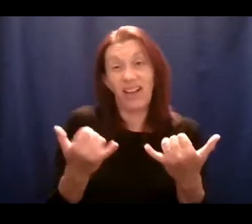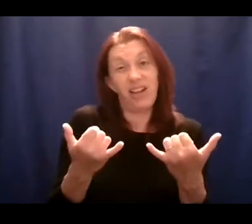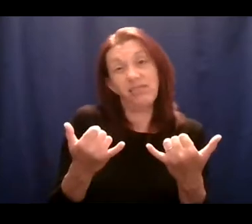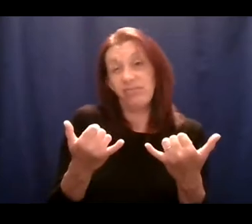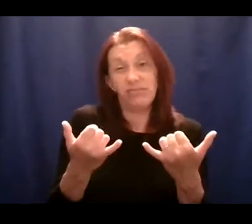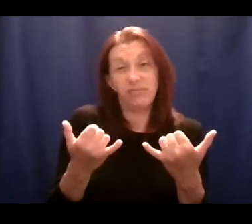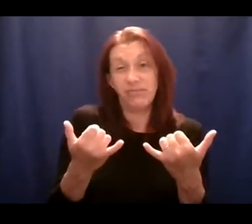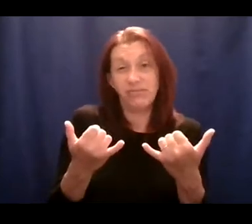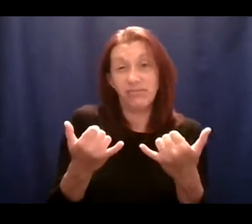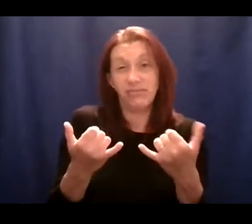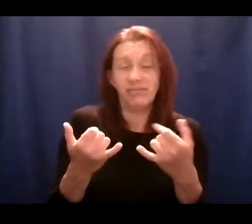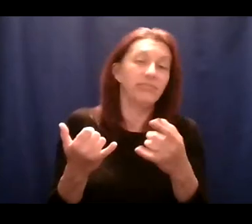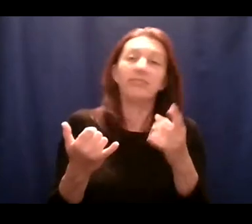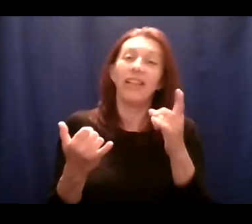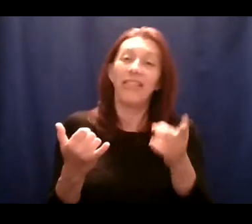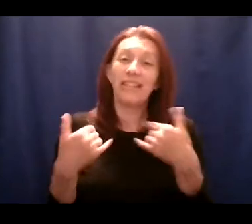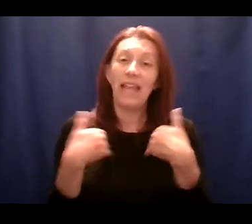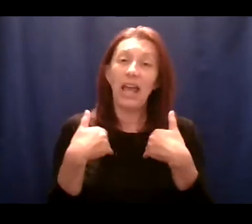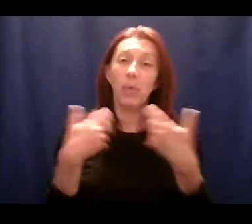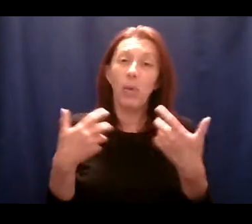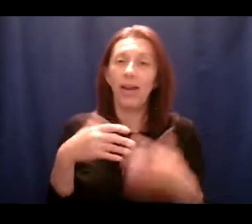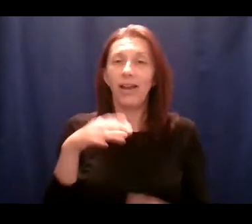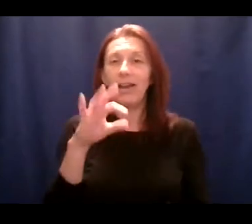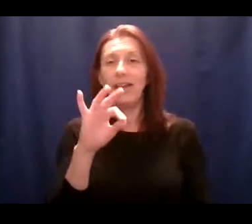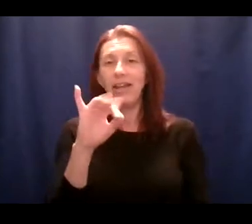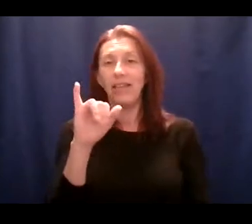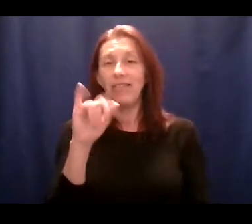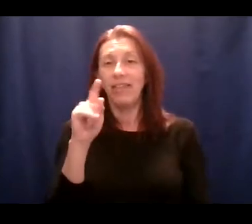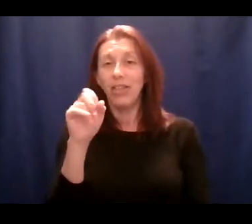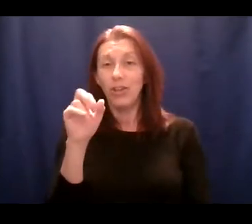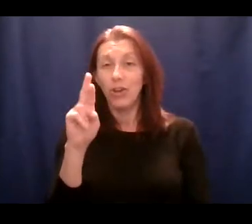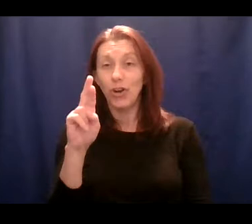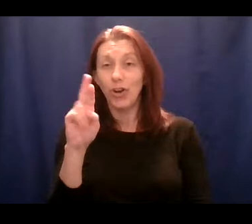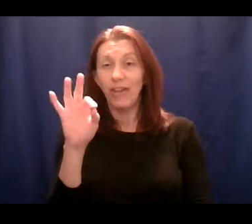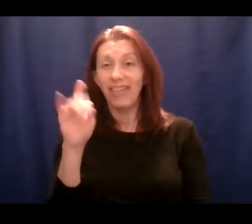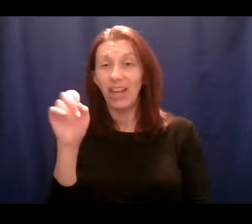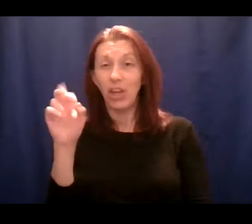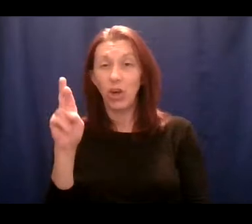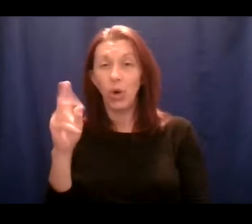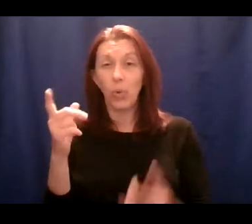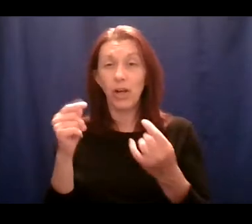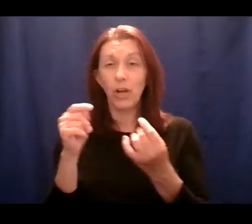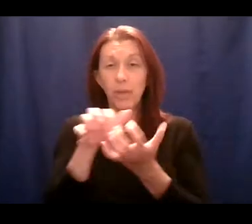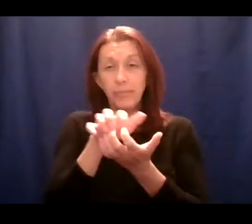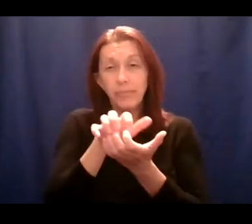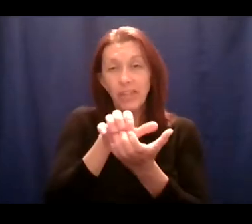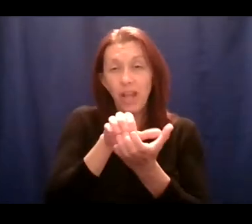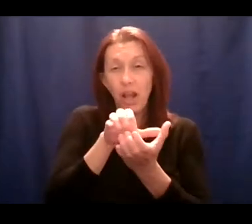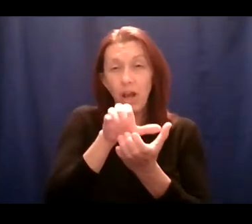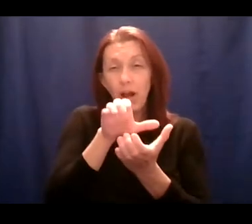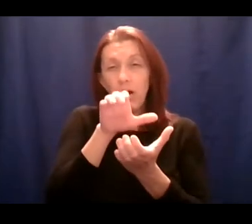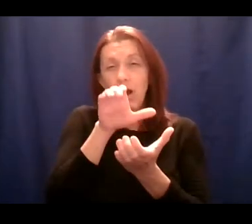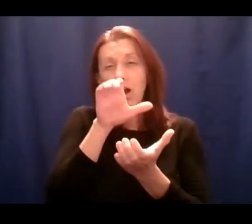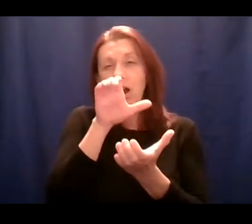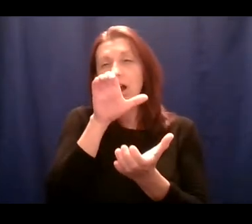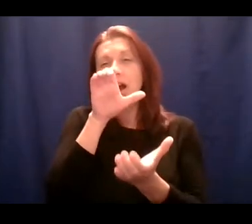animal here is actually a filter feeder. So it opens its mouth up really wide and can suck in its prey.